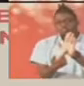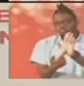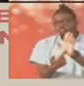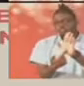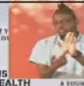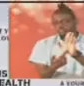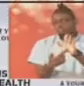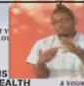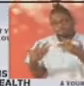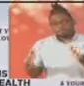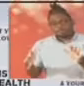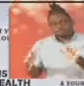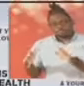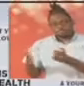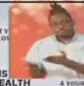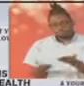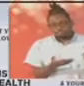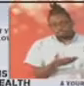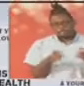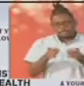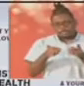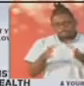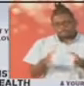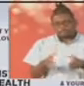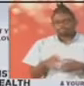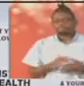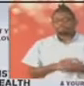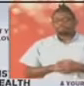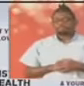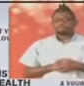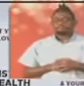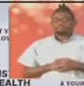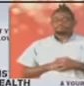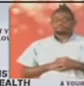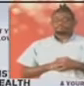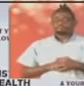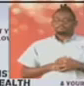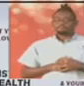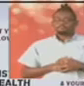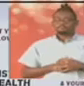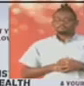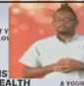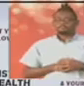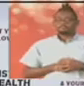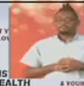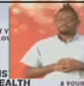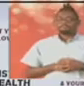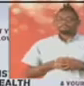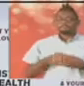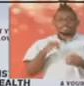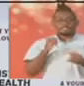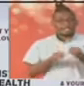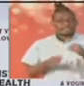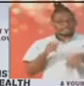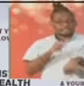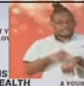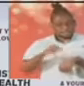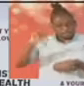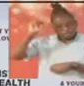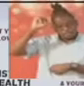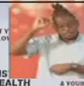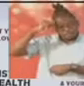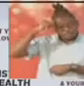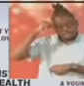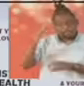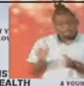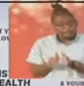Alcantara. Thank you very much, Dr. Hines. In the last conference, we reminded the public that although thankfully